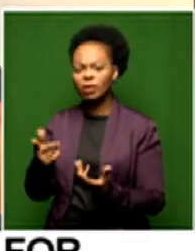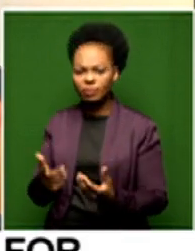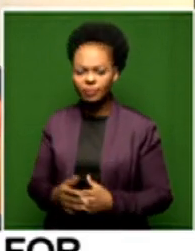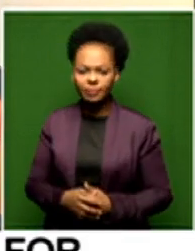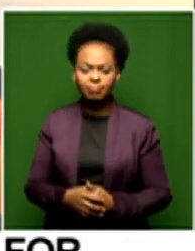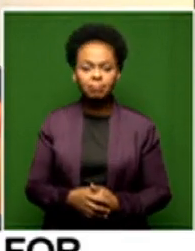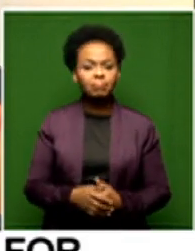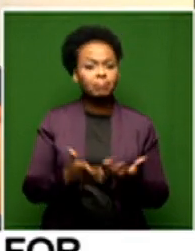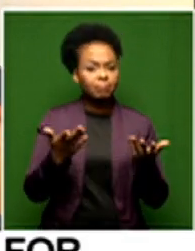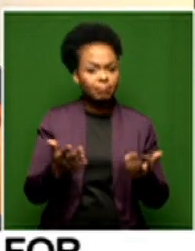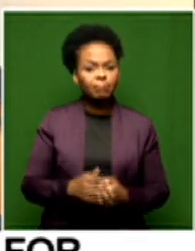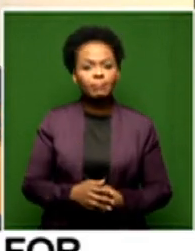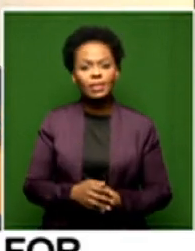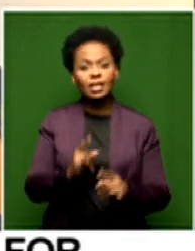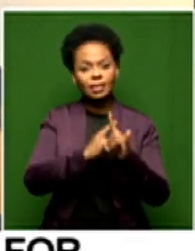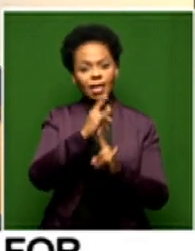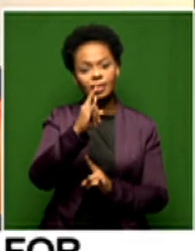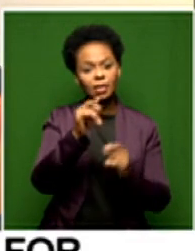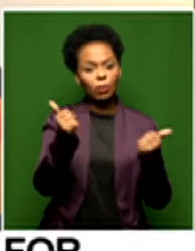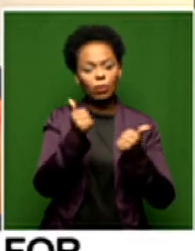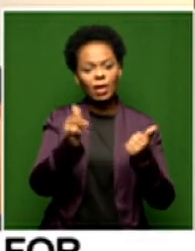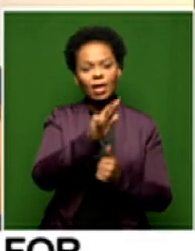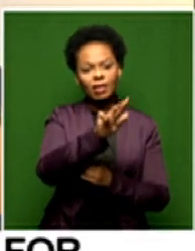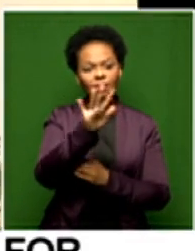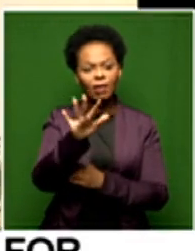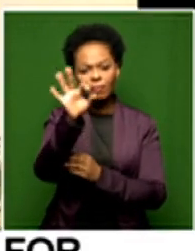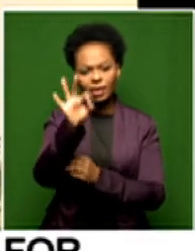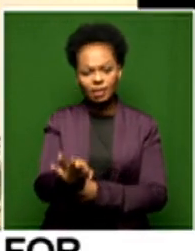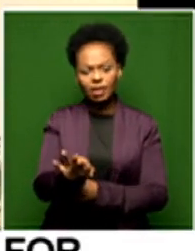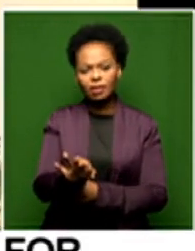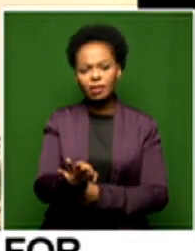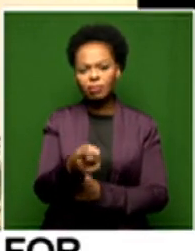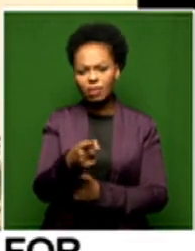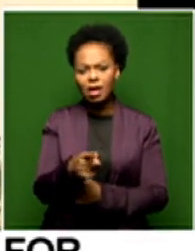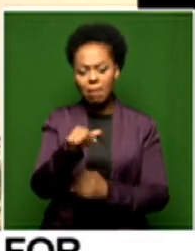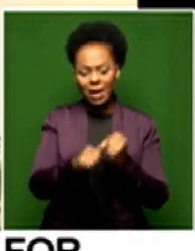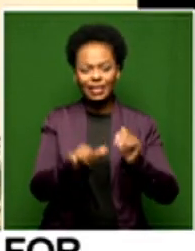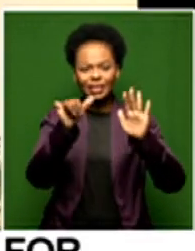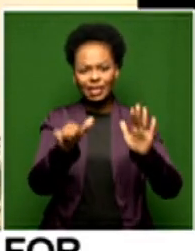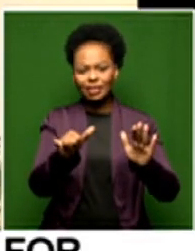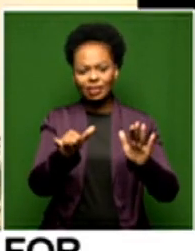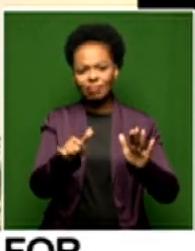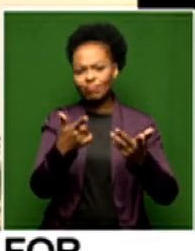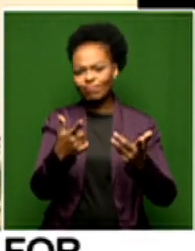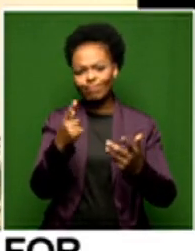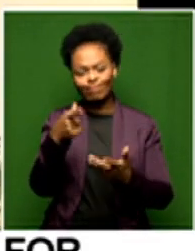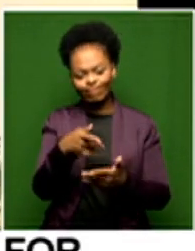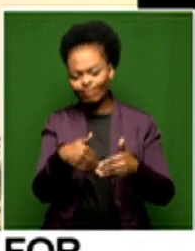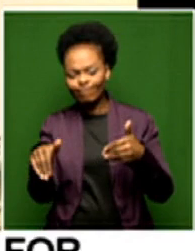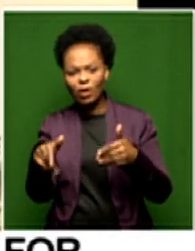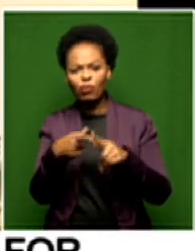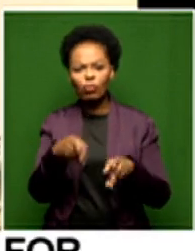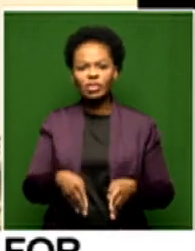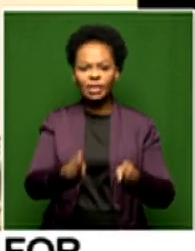Well, currently our success rate is 85% that move off the streets within 6 months. and remain off the